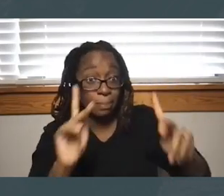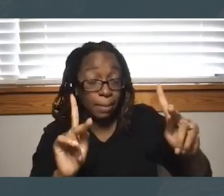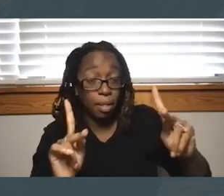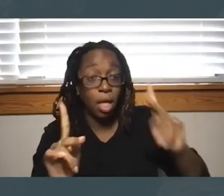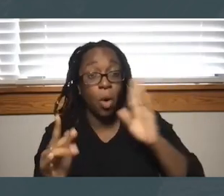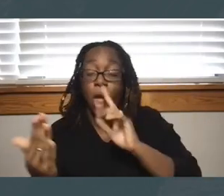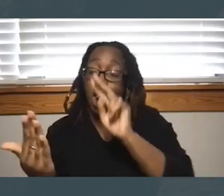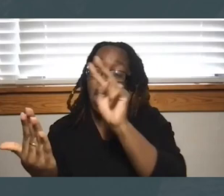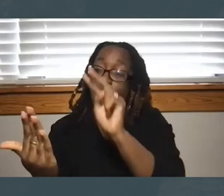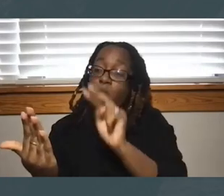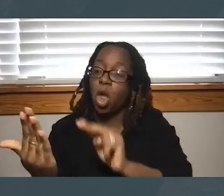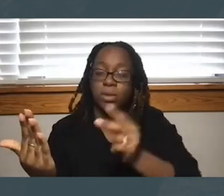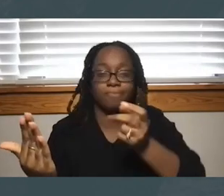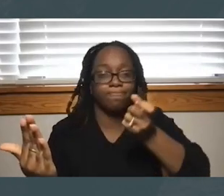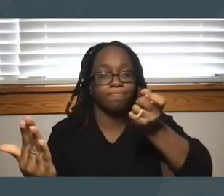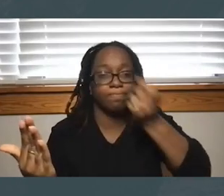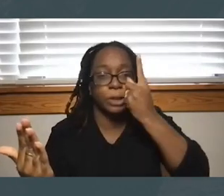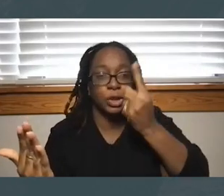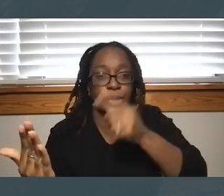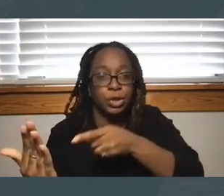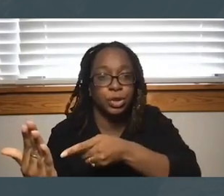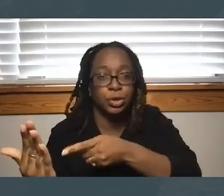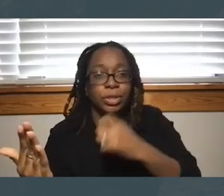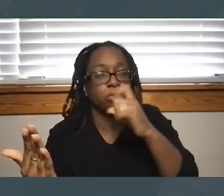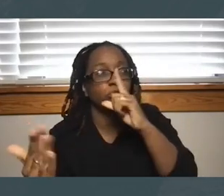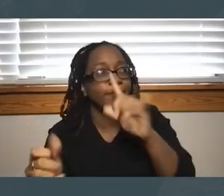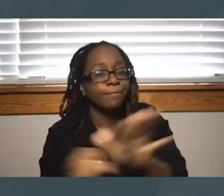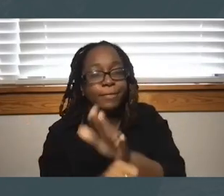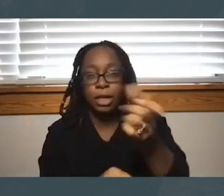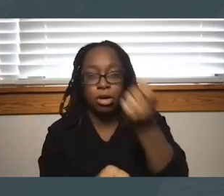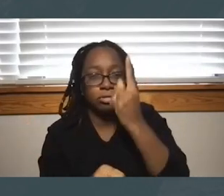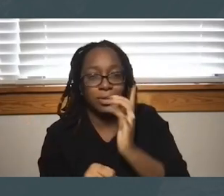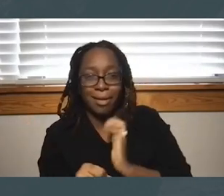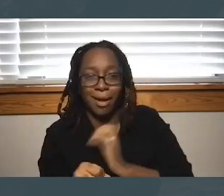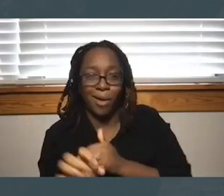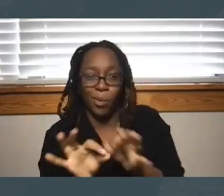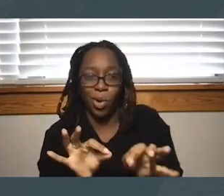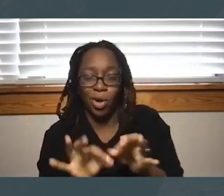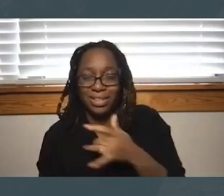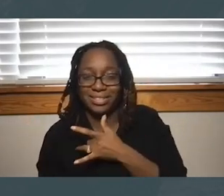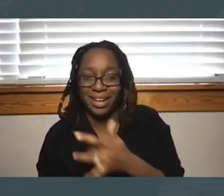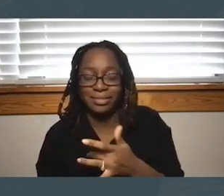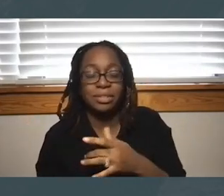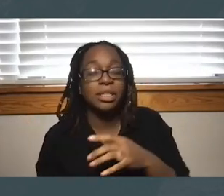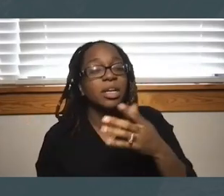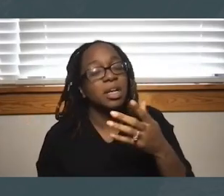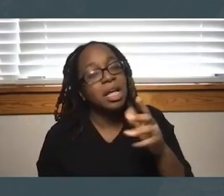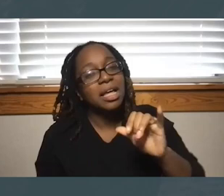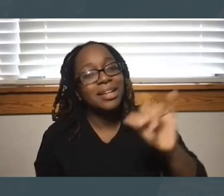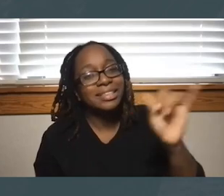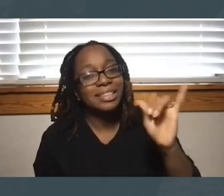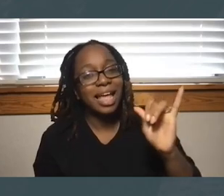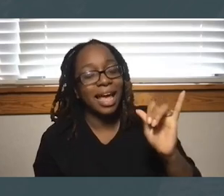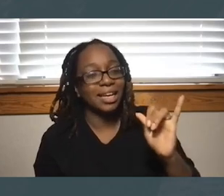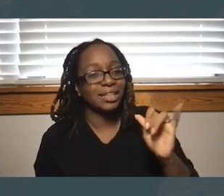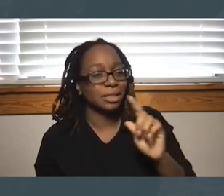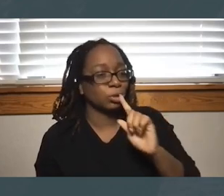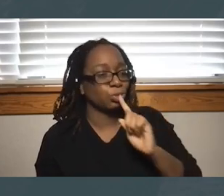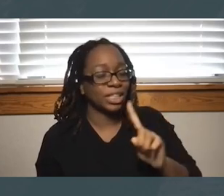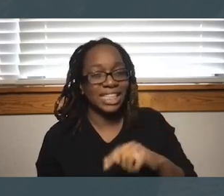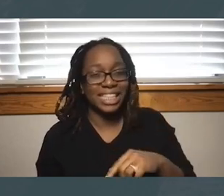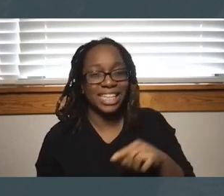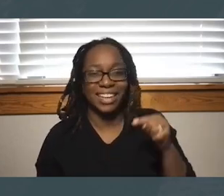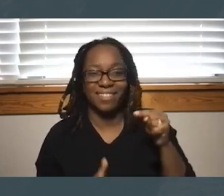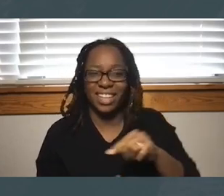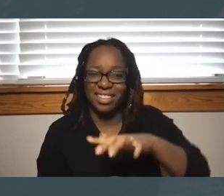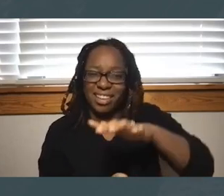for others who are not trained as we are. Like it's as if I was struck by the elitism of this